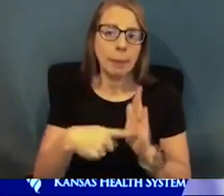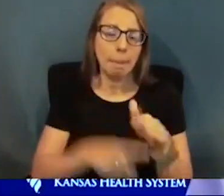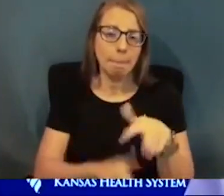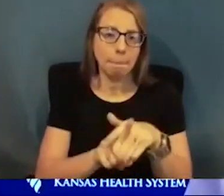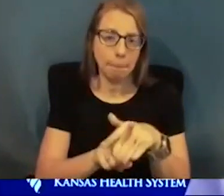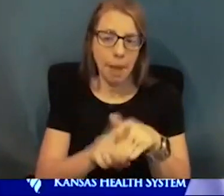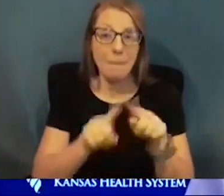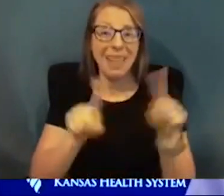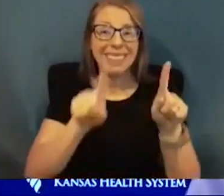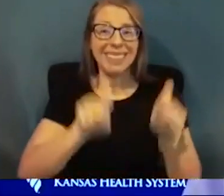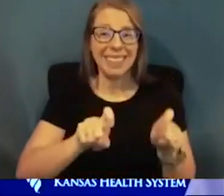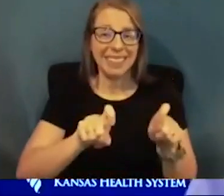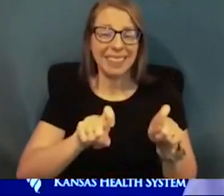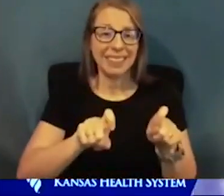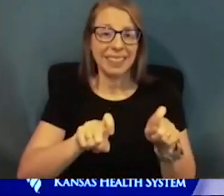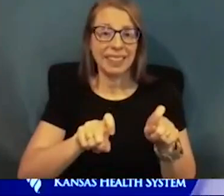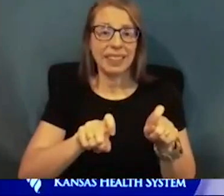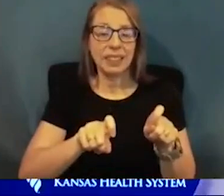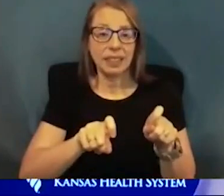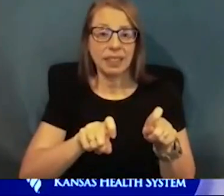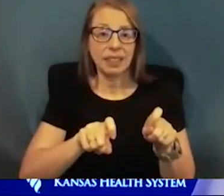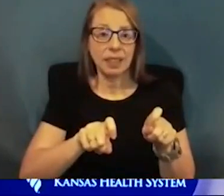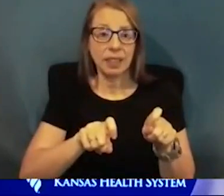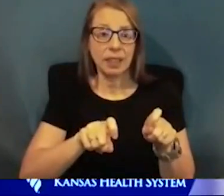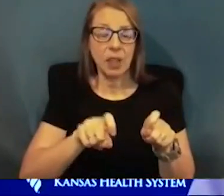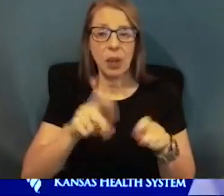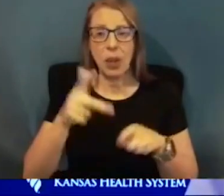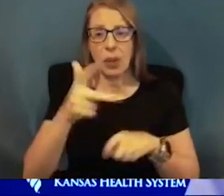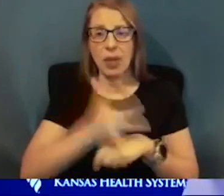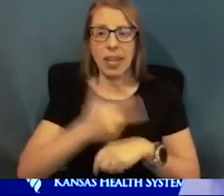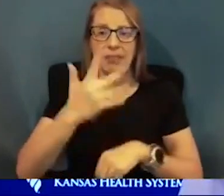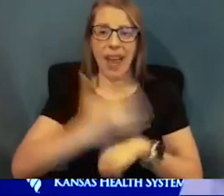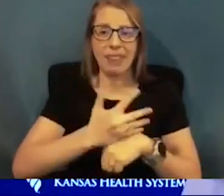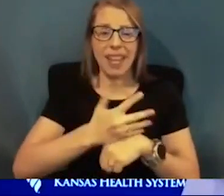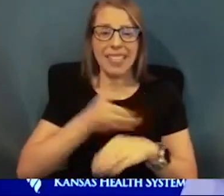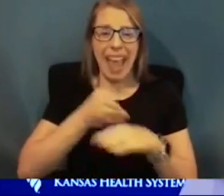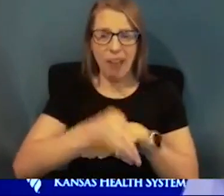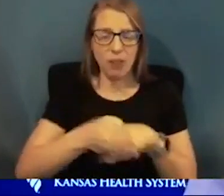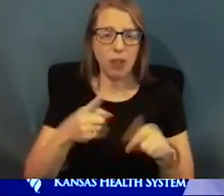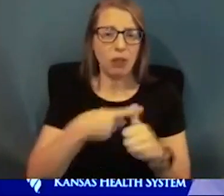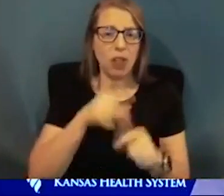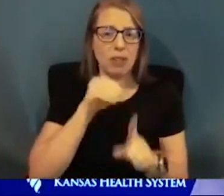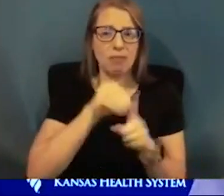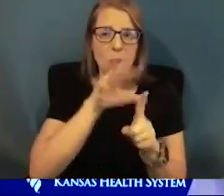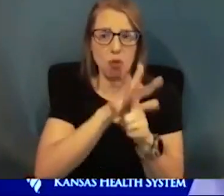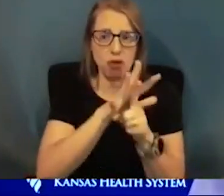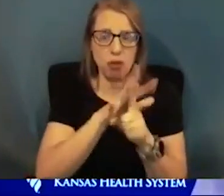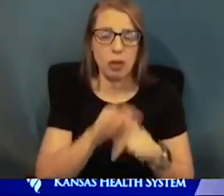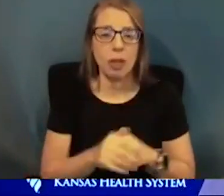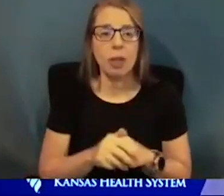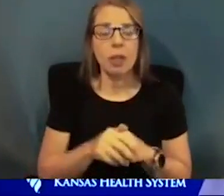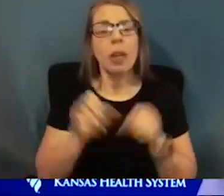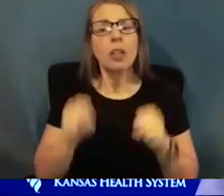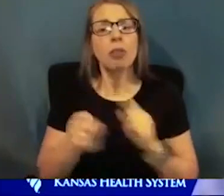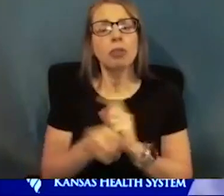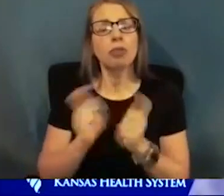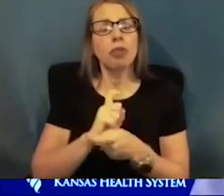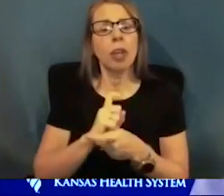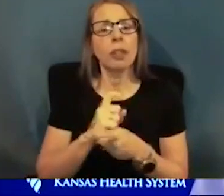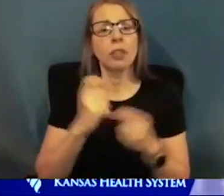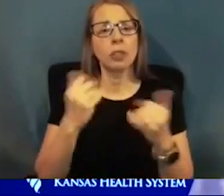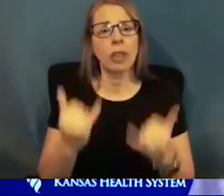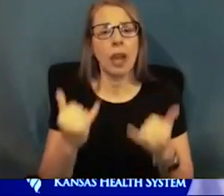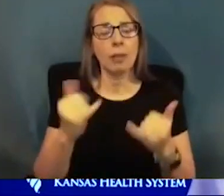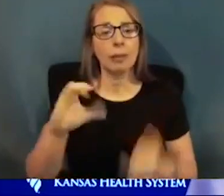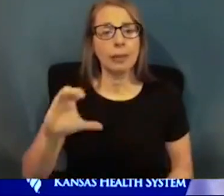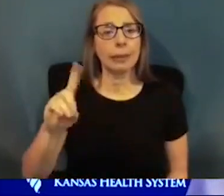testing at that 3 to 5 days after that exposure. But of course, that could change now. We are expecting the CDC to